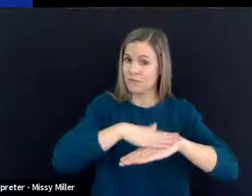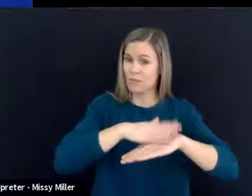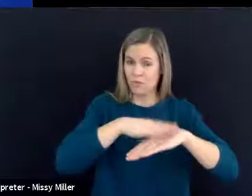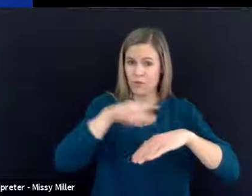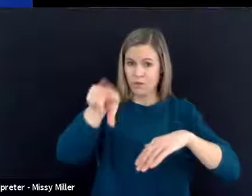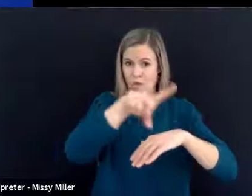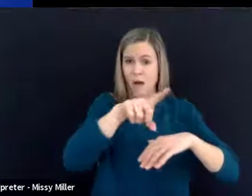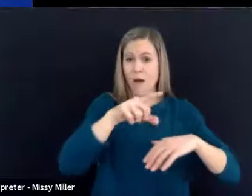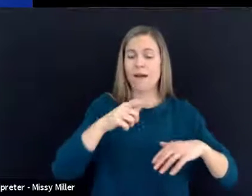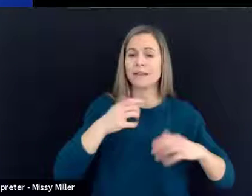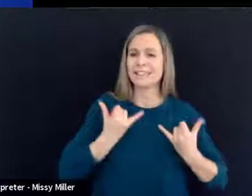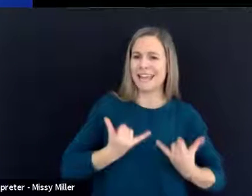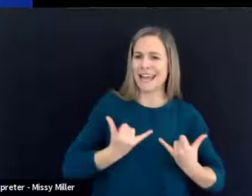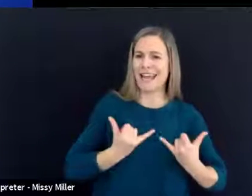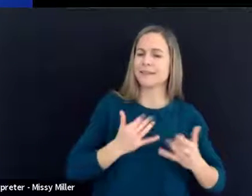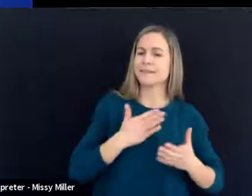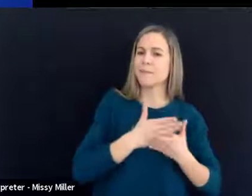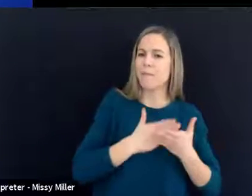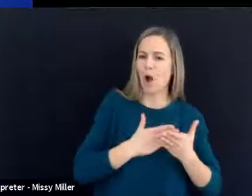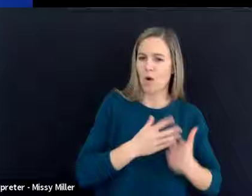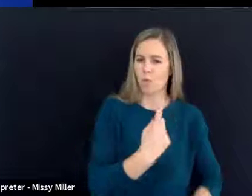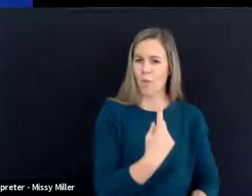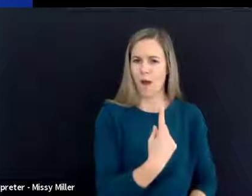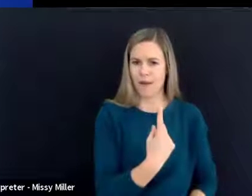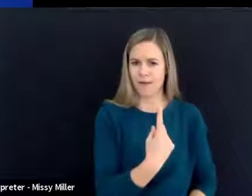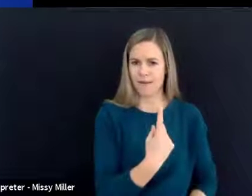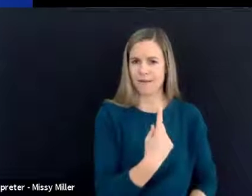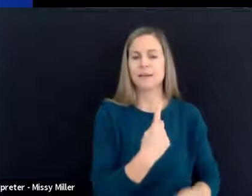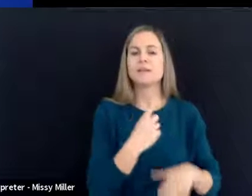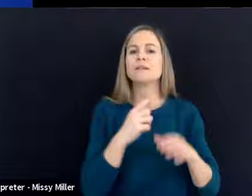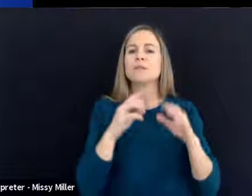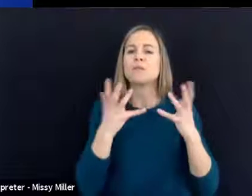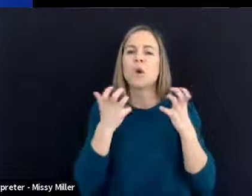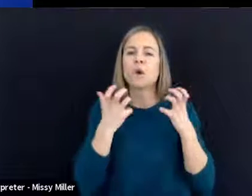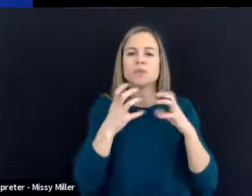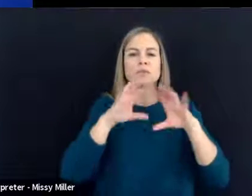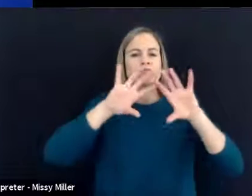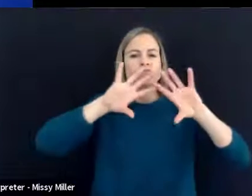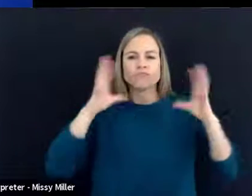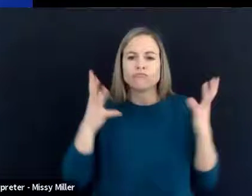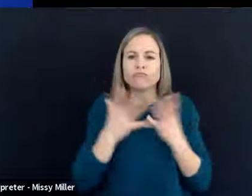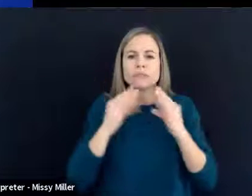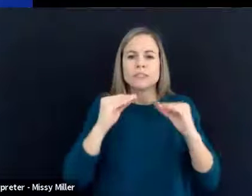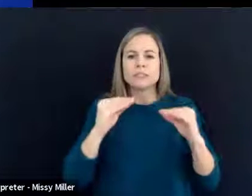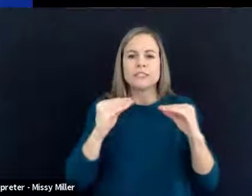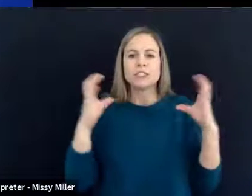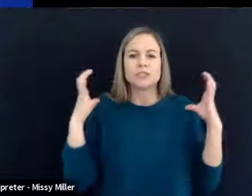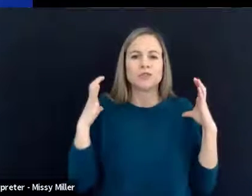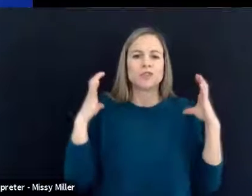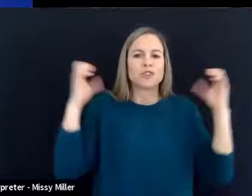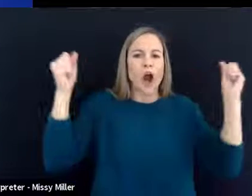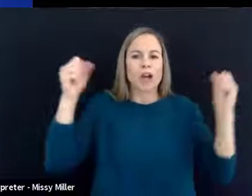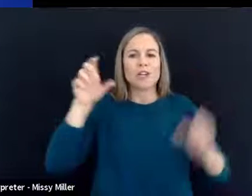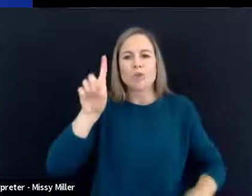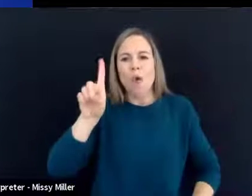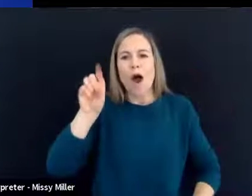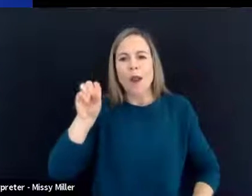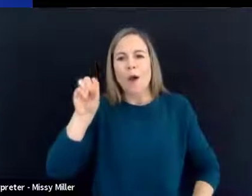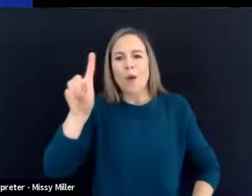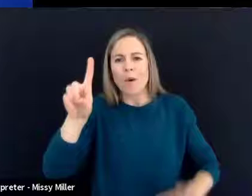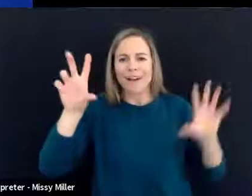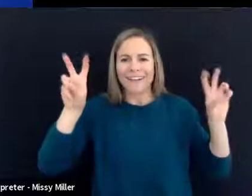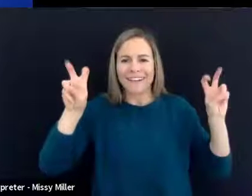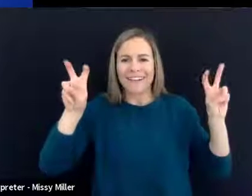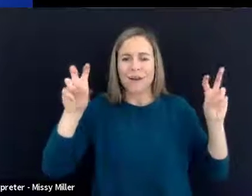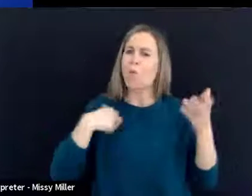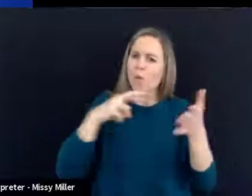a part one today, is really about teaching you about CHARGE 101, what's it like,